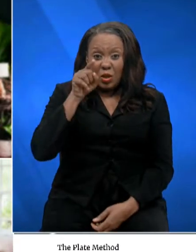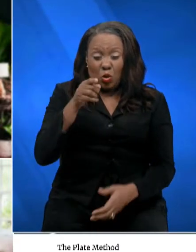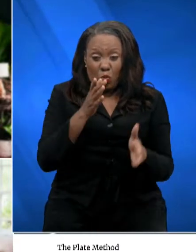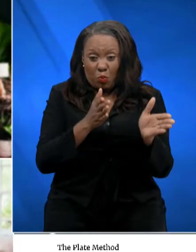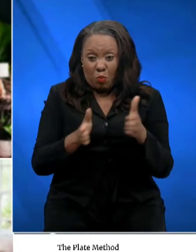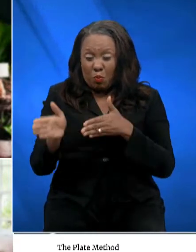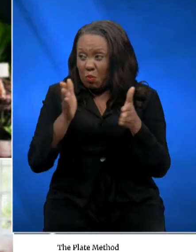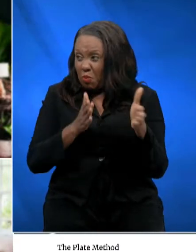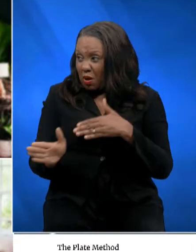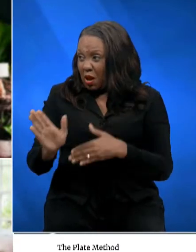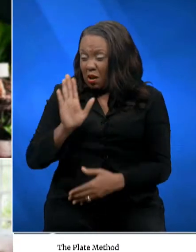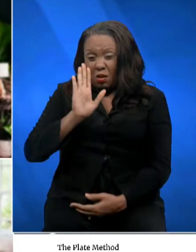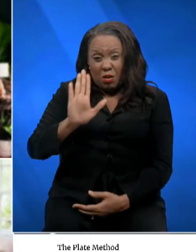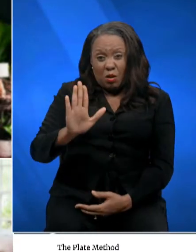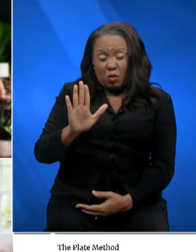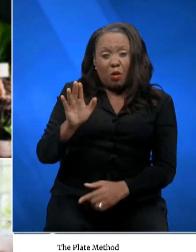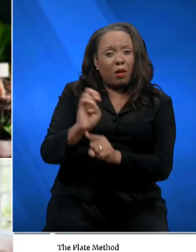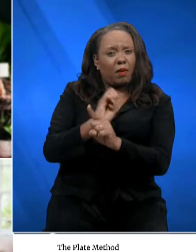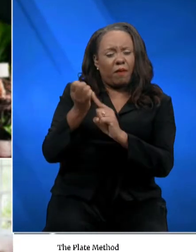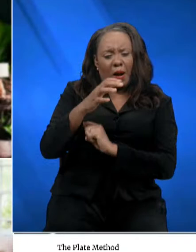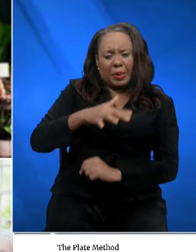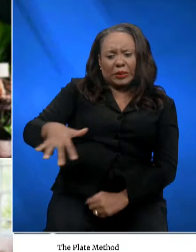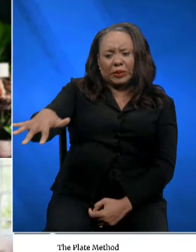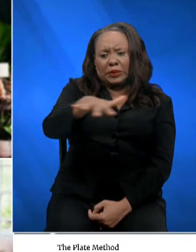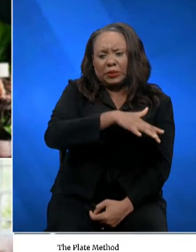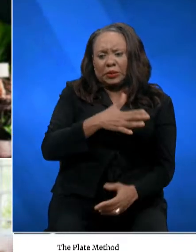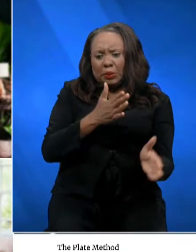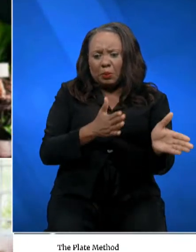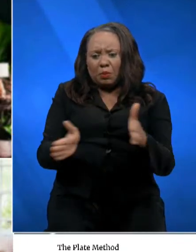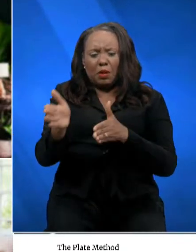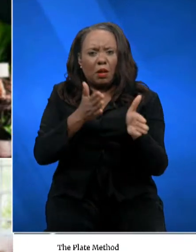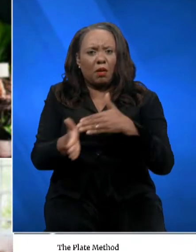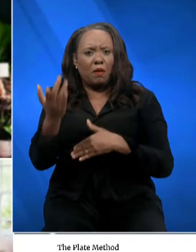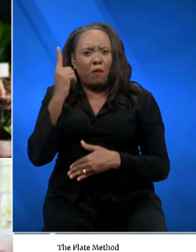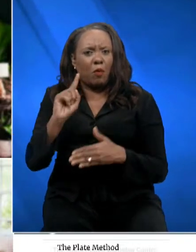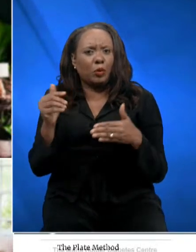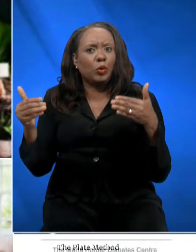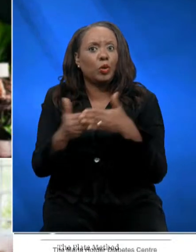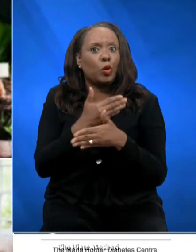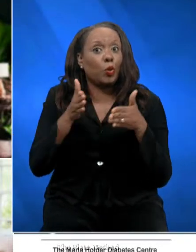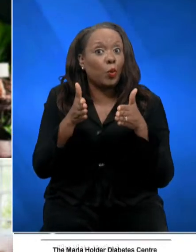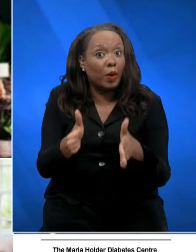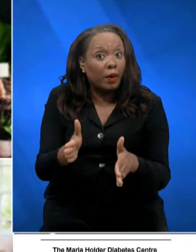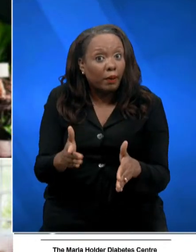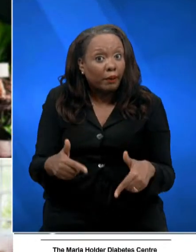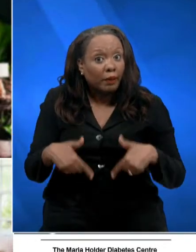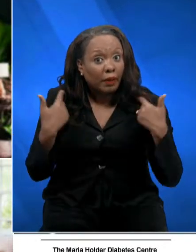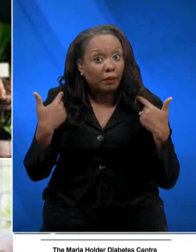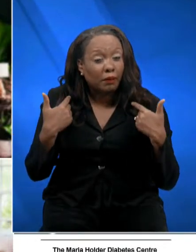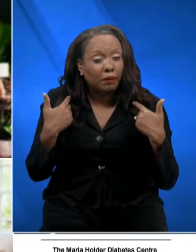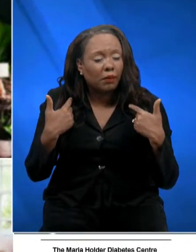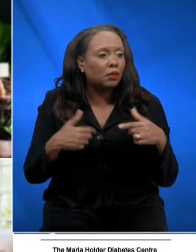so that you could really adjust yourself to this new way of living? No.